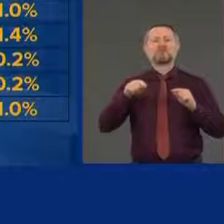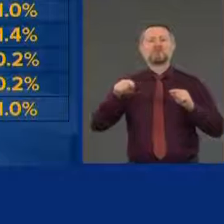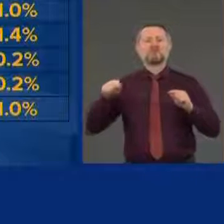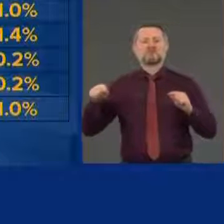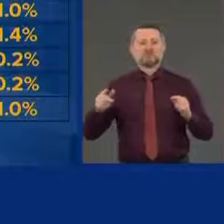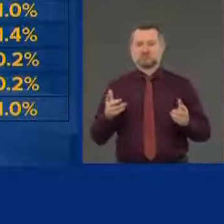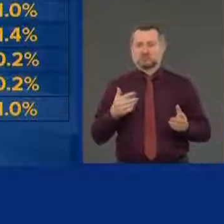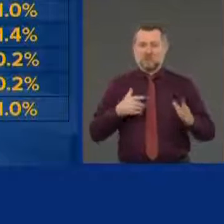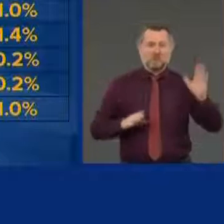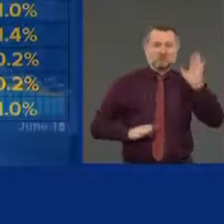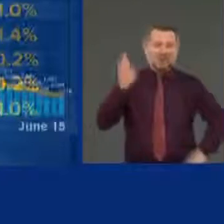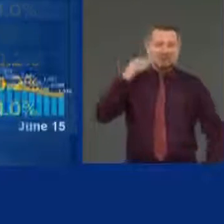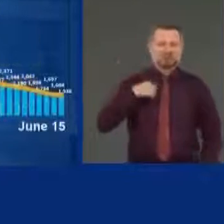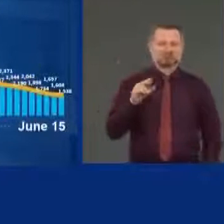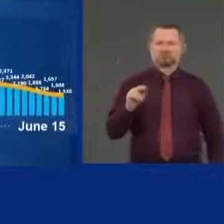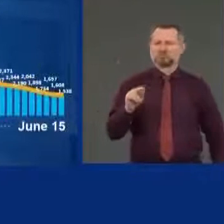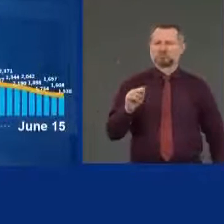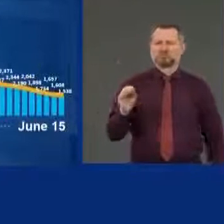concerning.